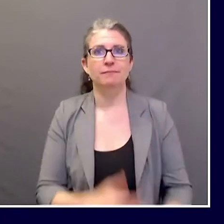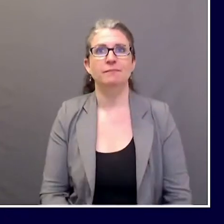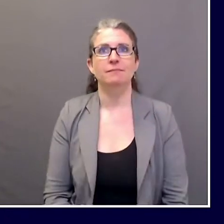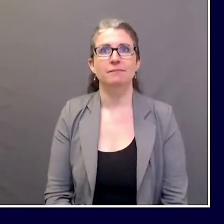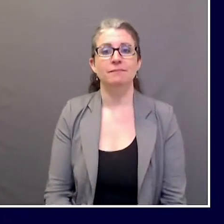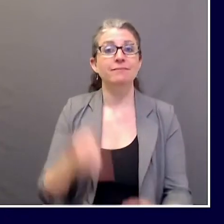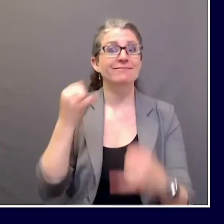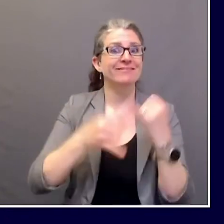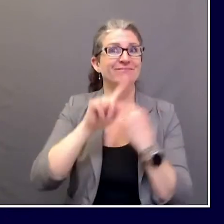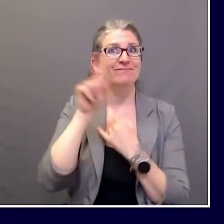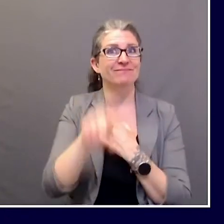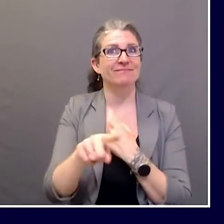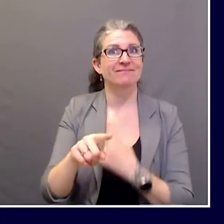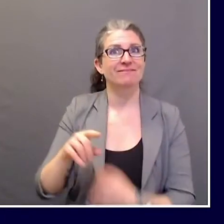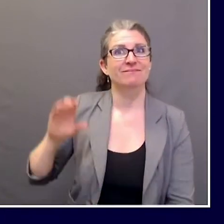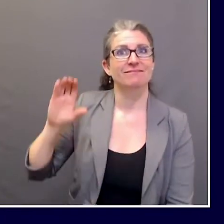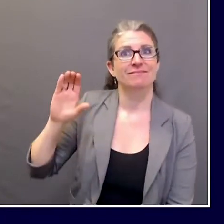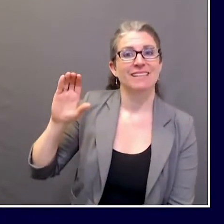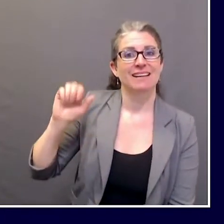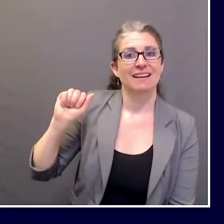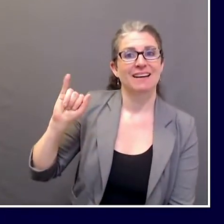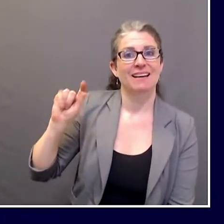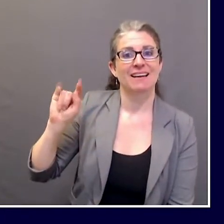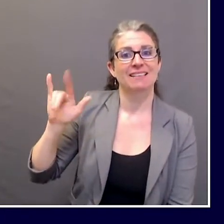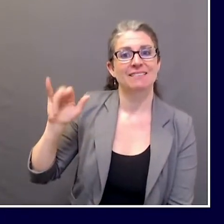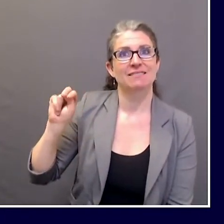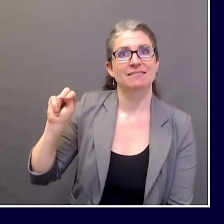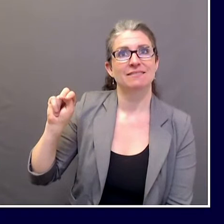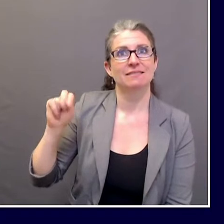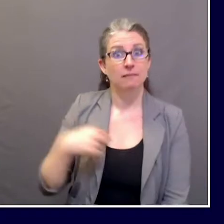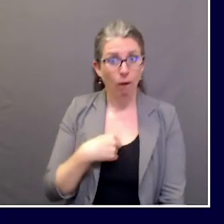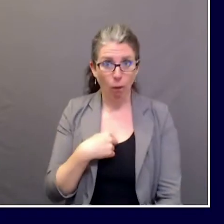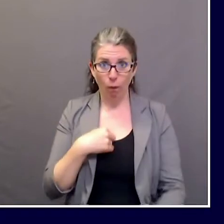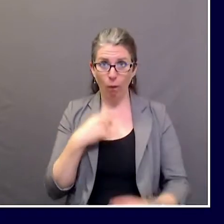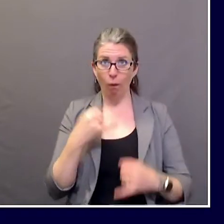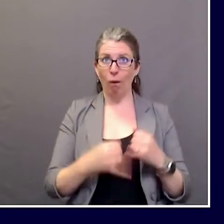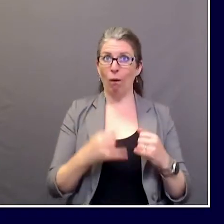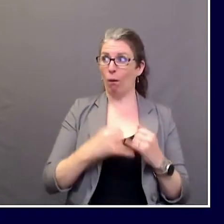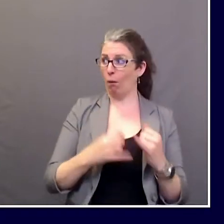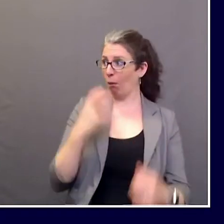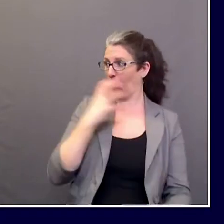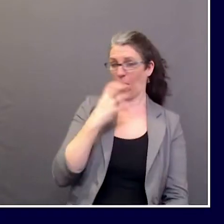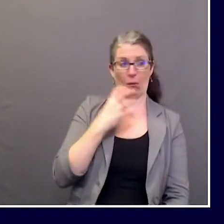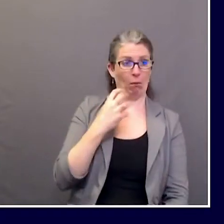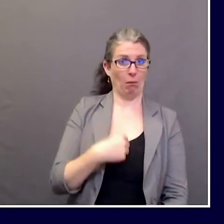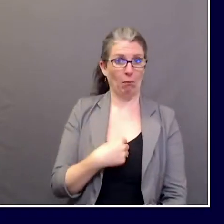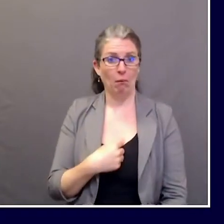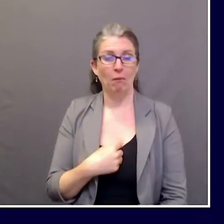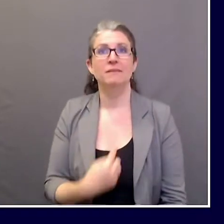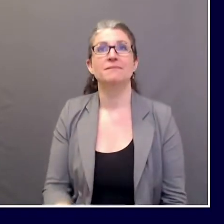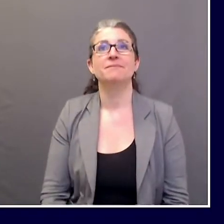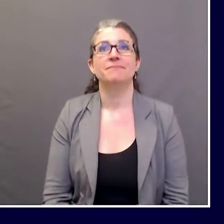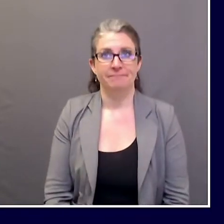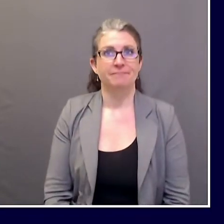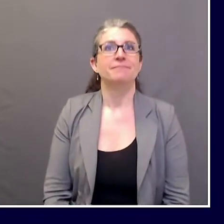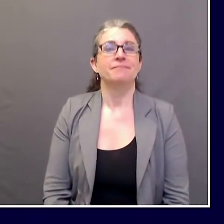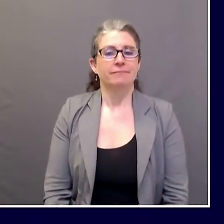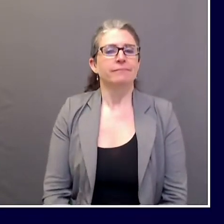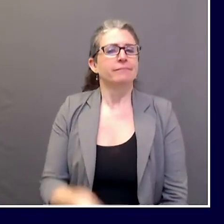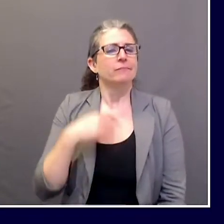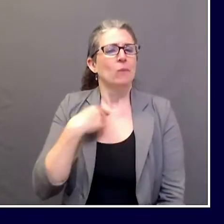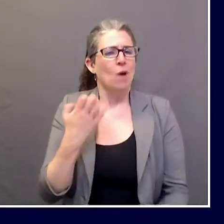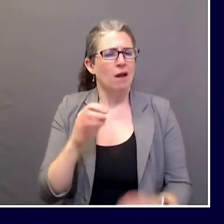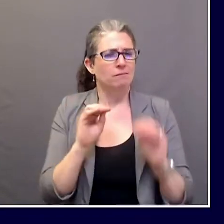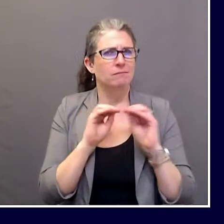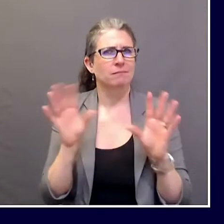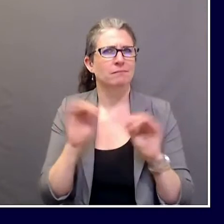Best, but not last. Thank you so much. I want to be clear that I understand what's going on with the Maine General and